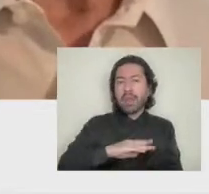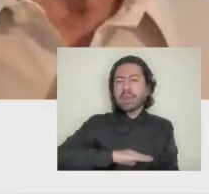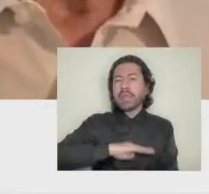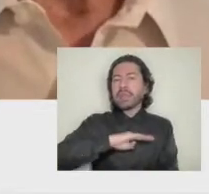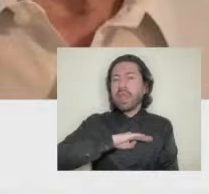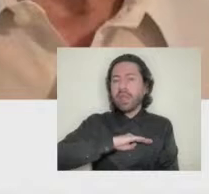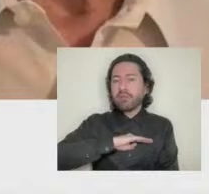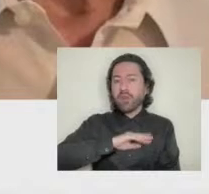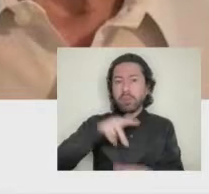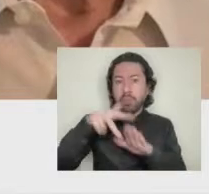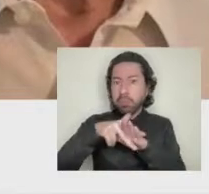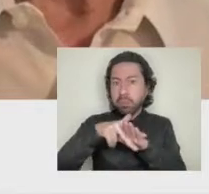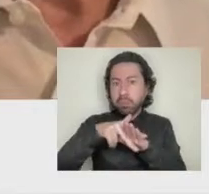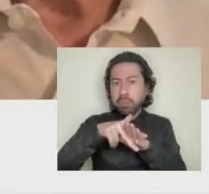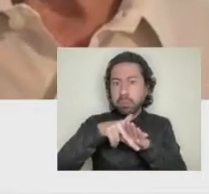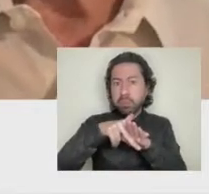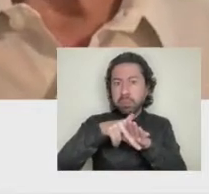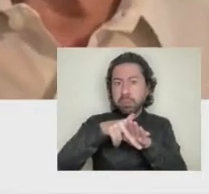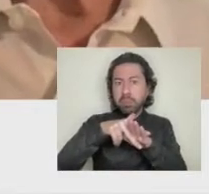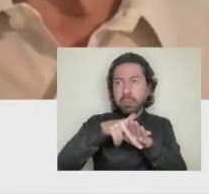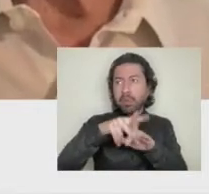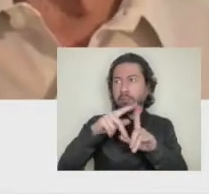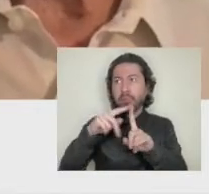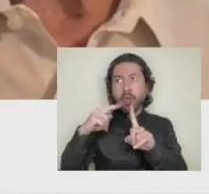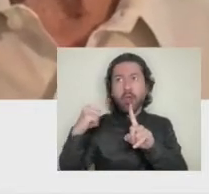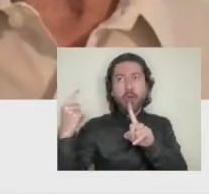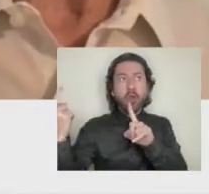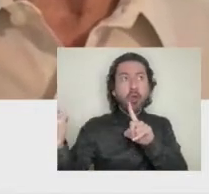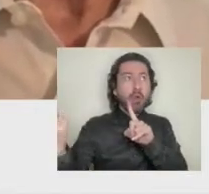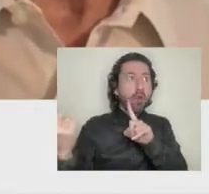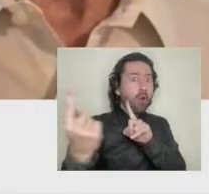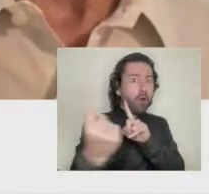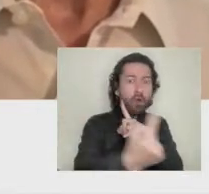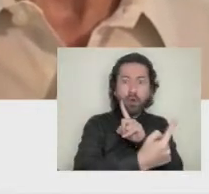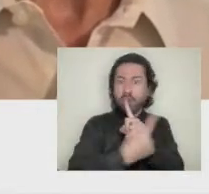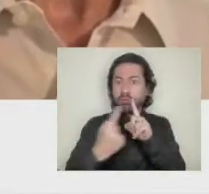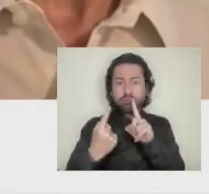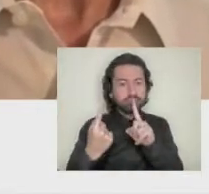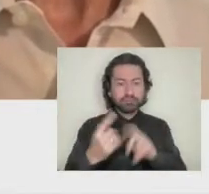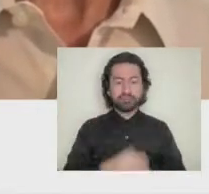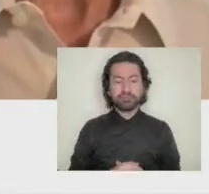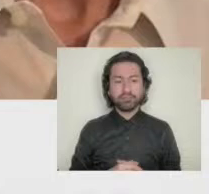down. That's where we were pre-pandemic.